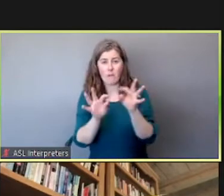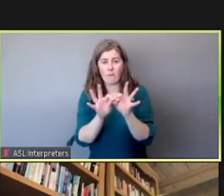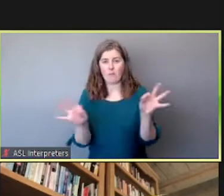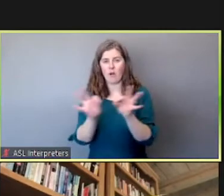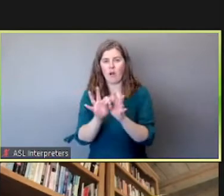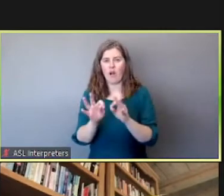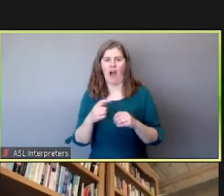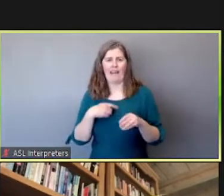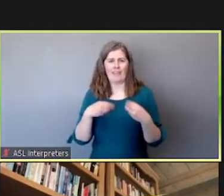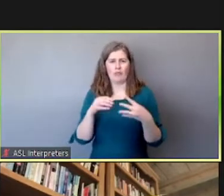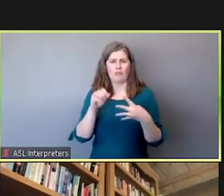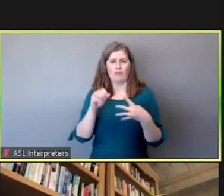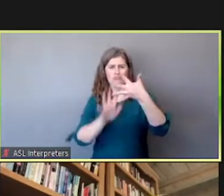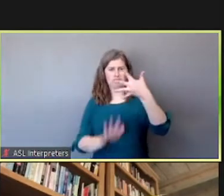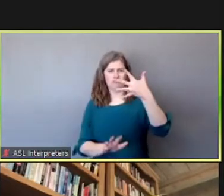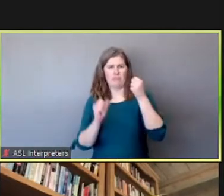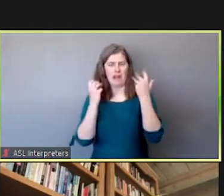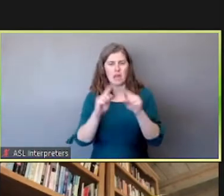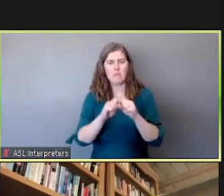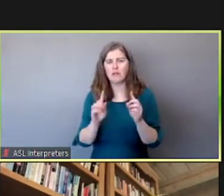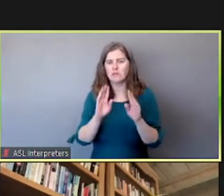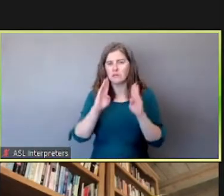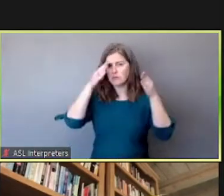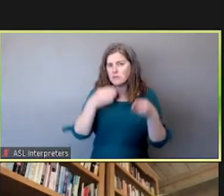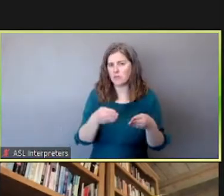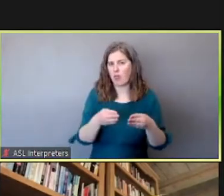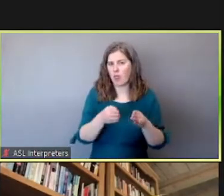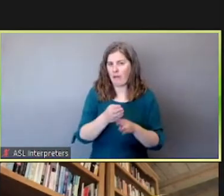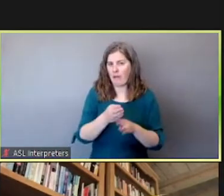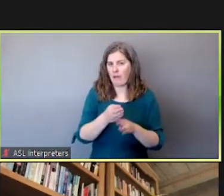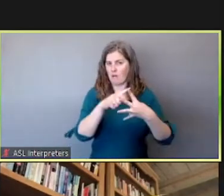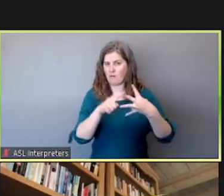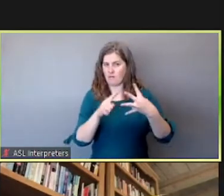more than just 4, but that's okay. I'm going to deal with the main 4.